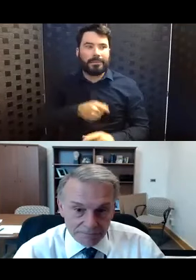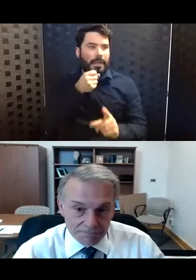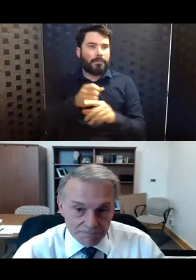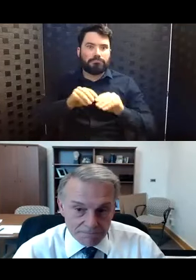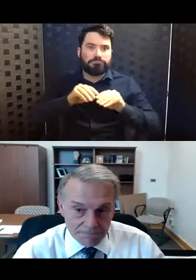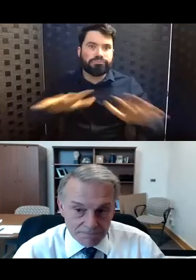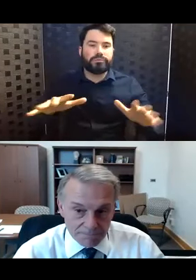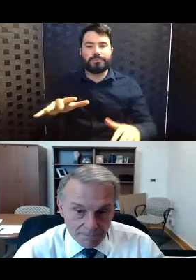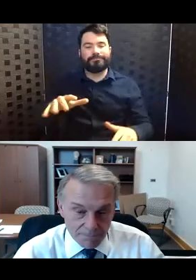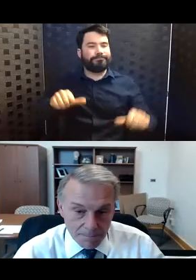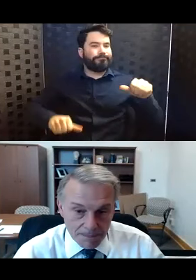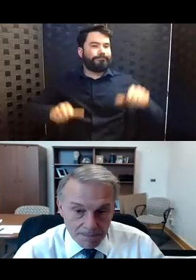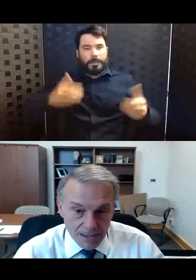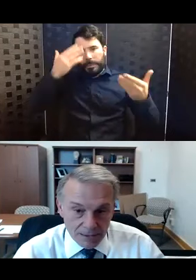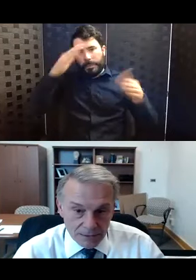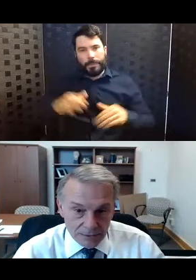slide.